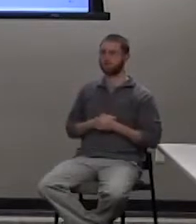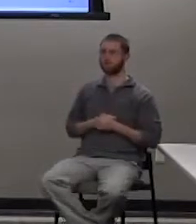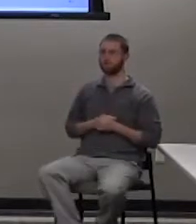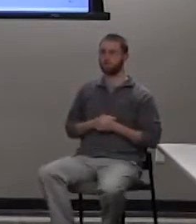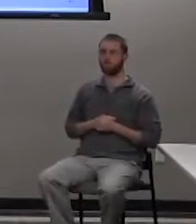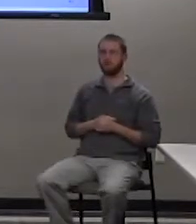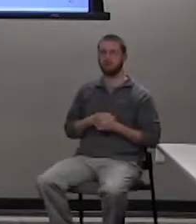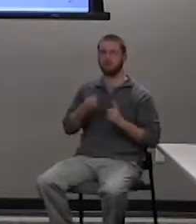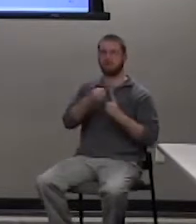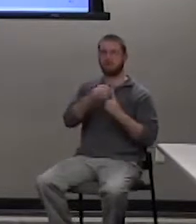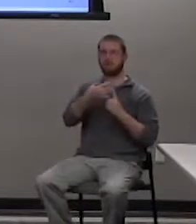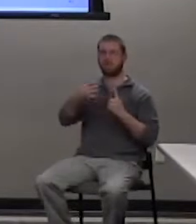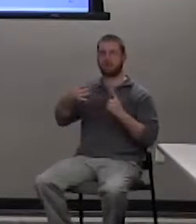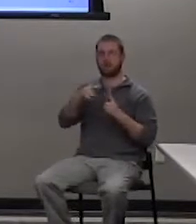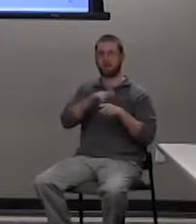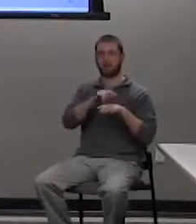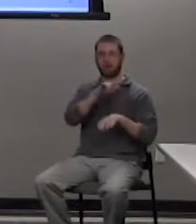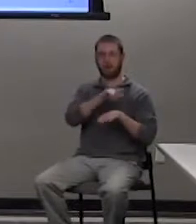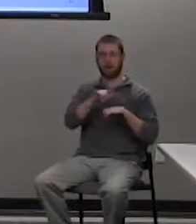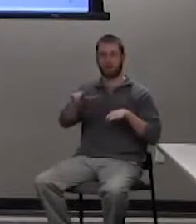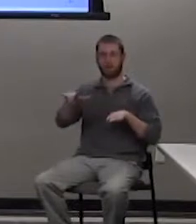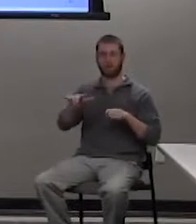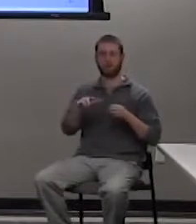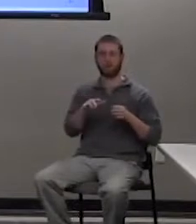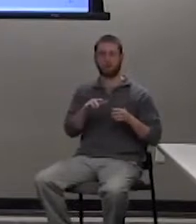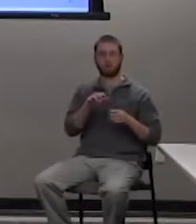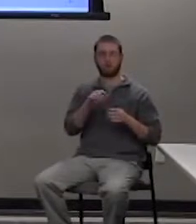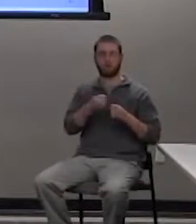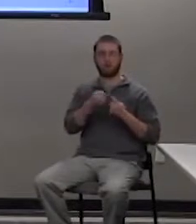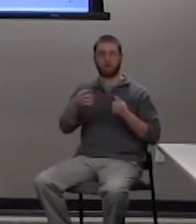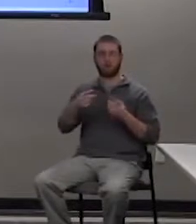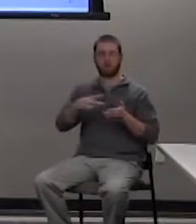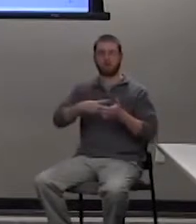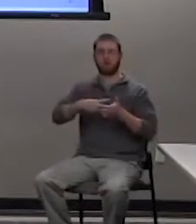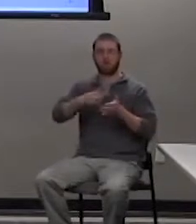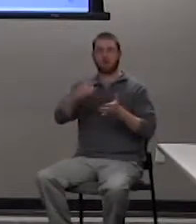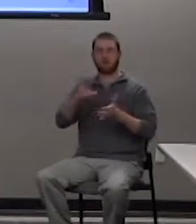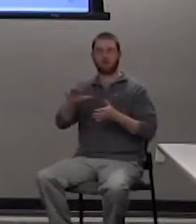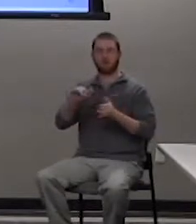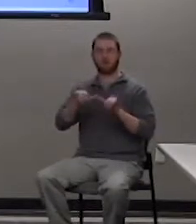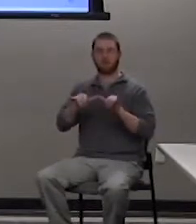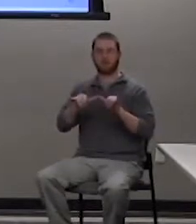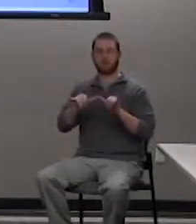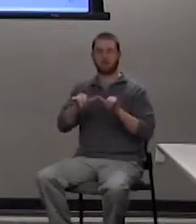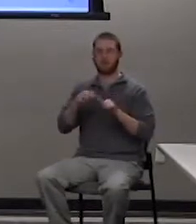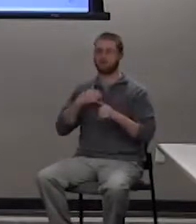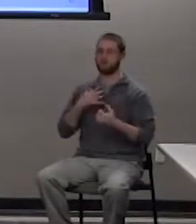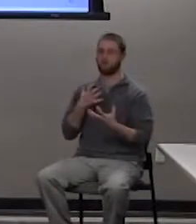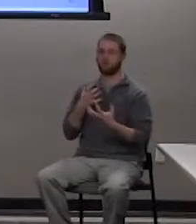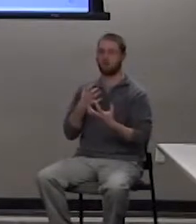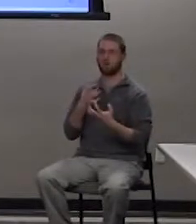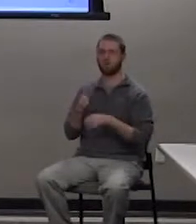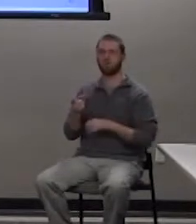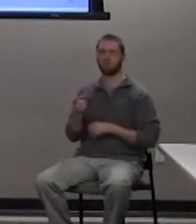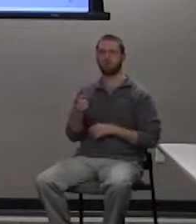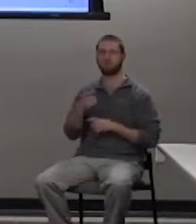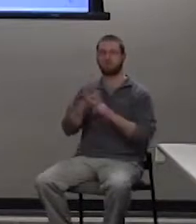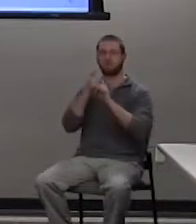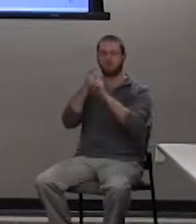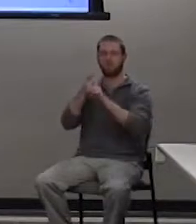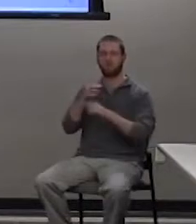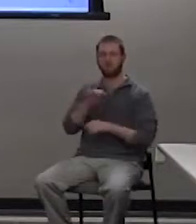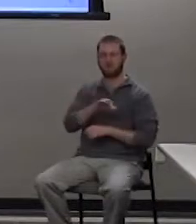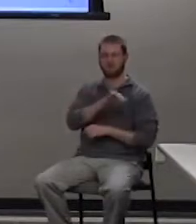And to expand that airport to probably double its size is kind of what he's indicating. You're looking